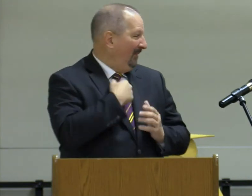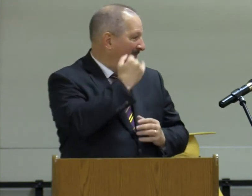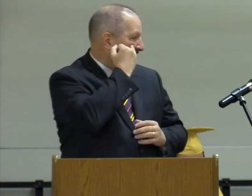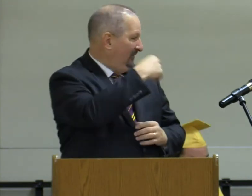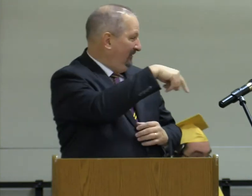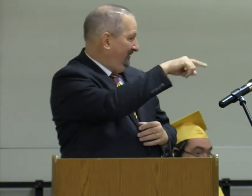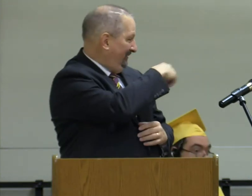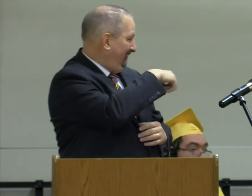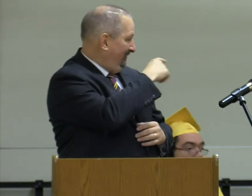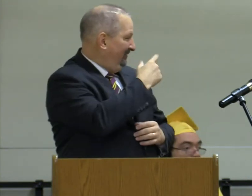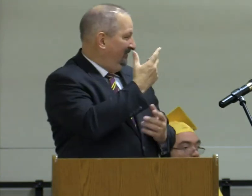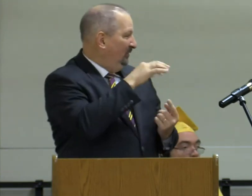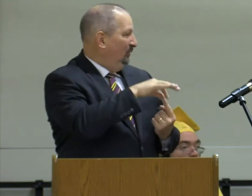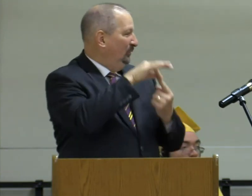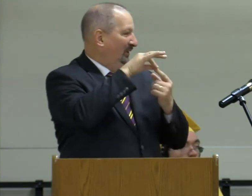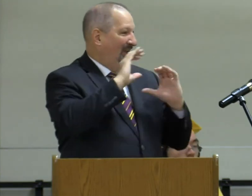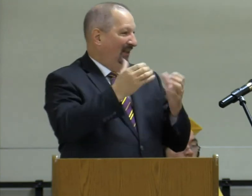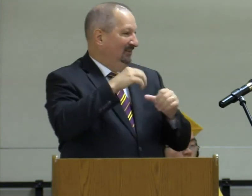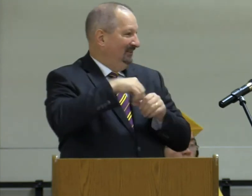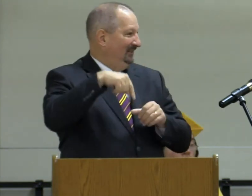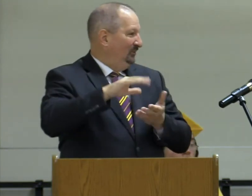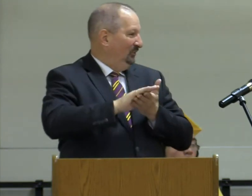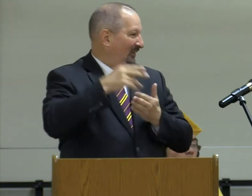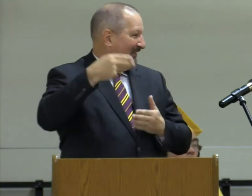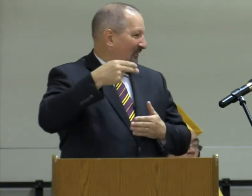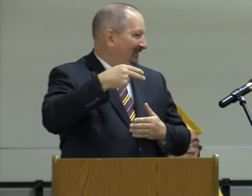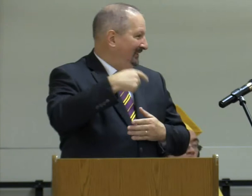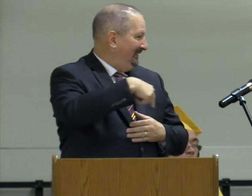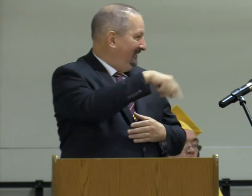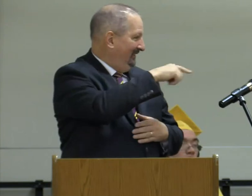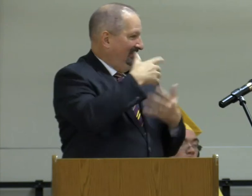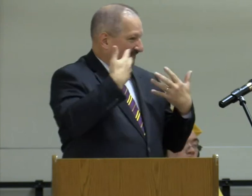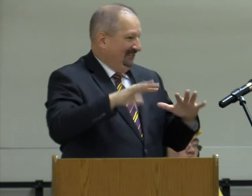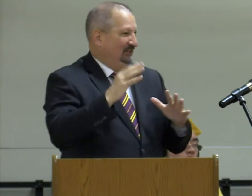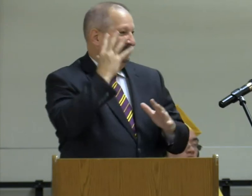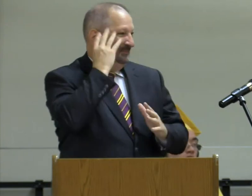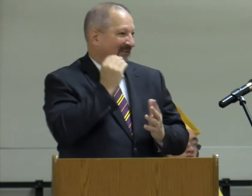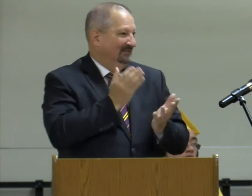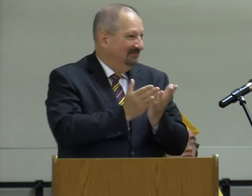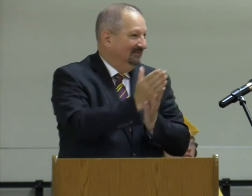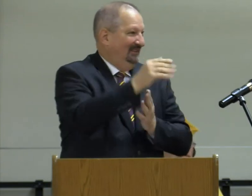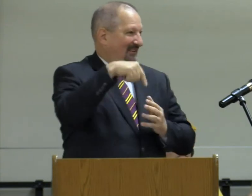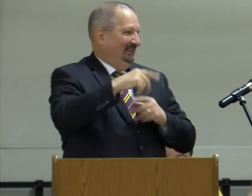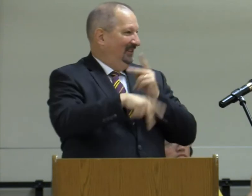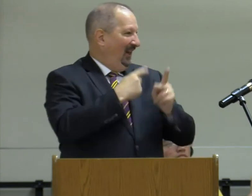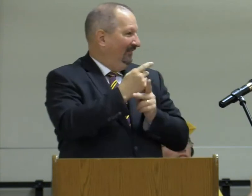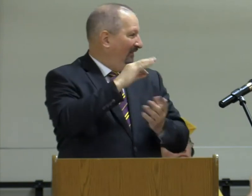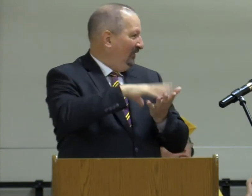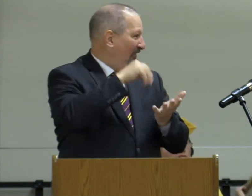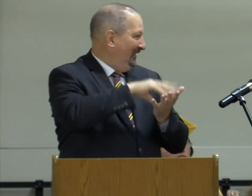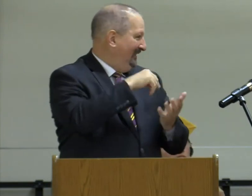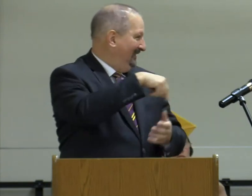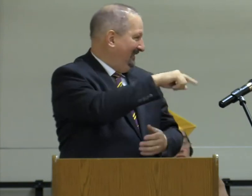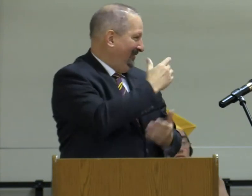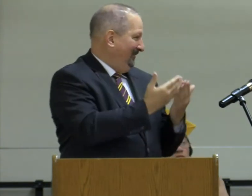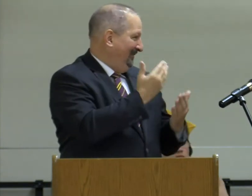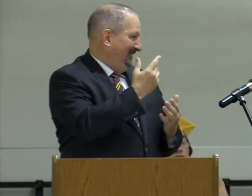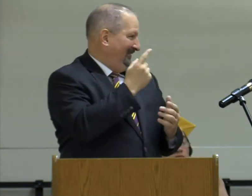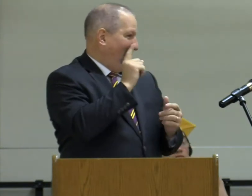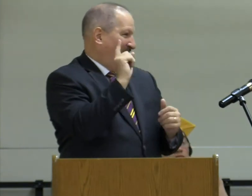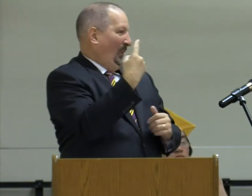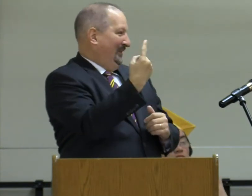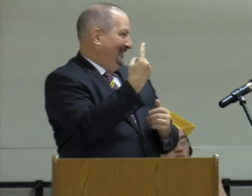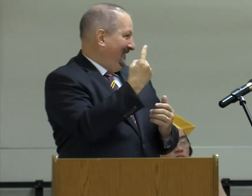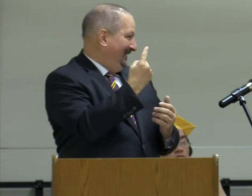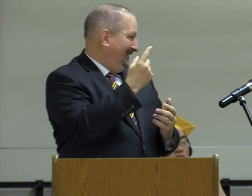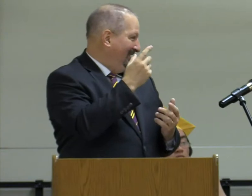things throughout these 15 months. And this is a unique class. This is a time in history and a